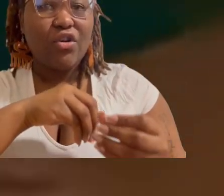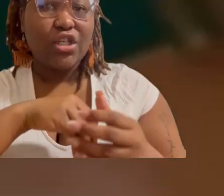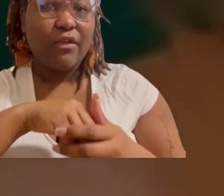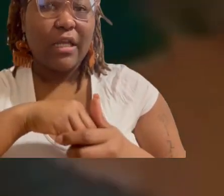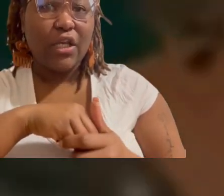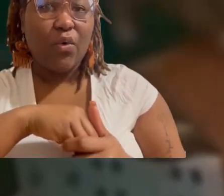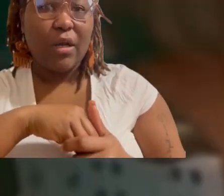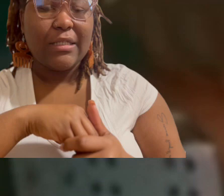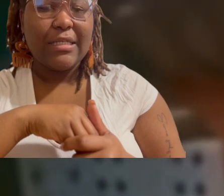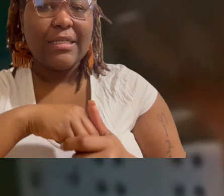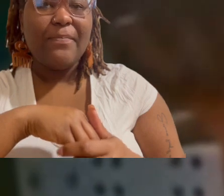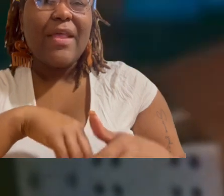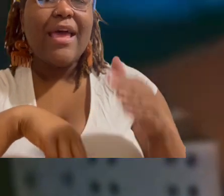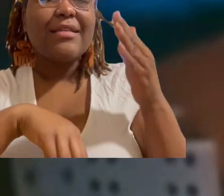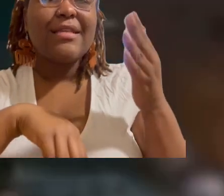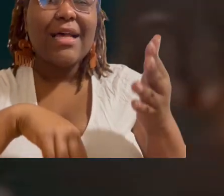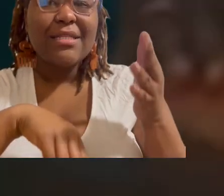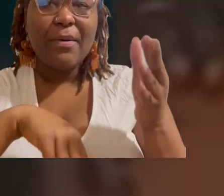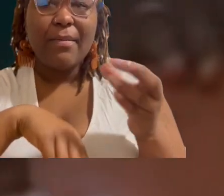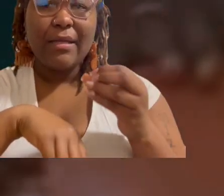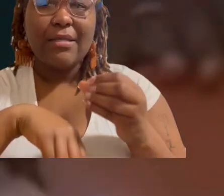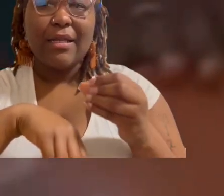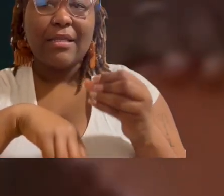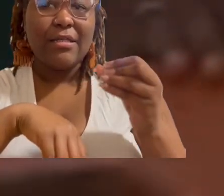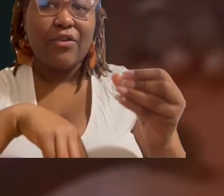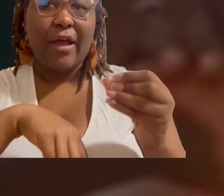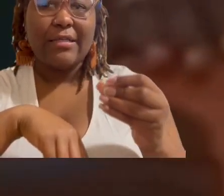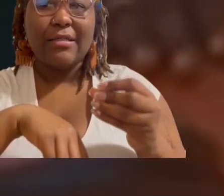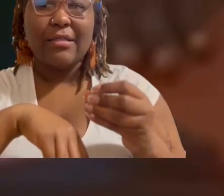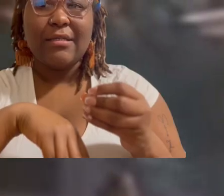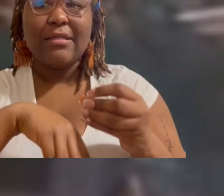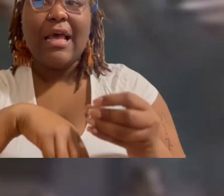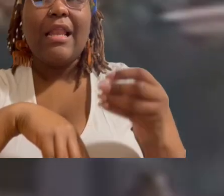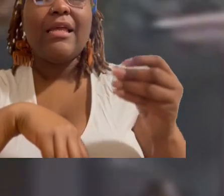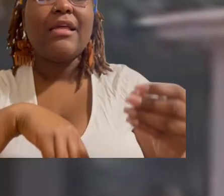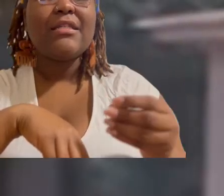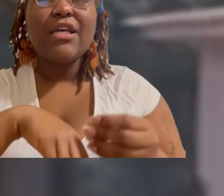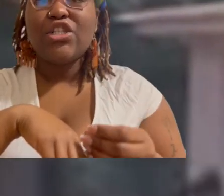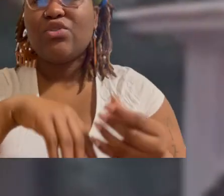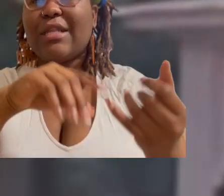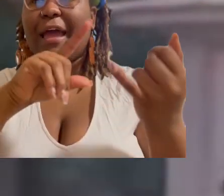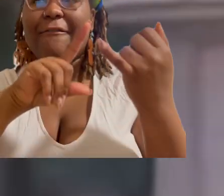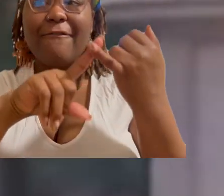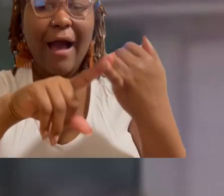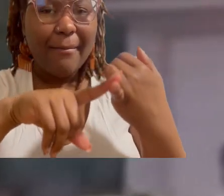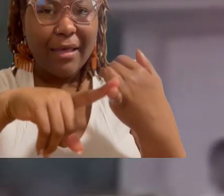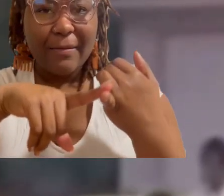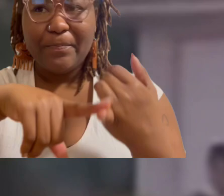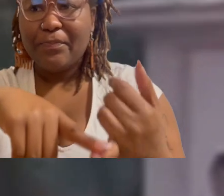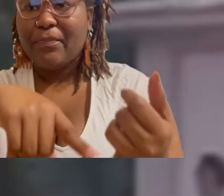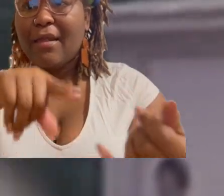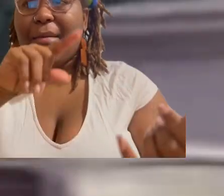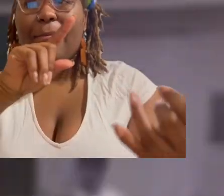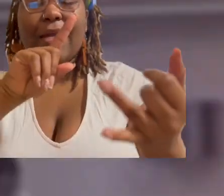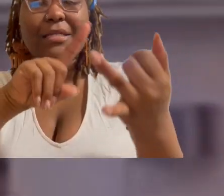and structural inequalities exacerbated these crises, leading to issues like